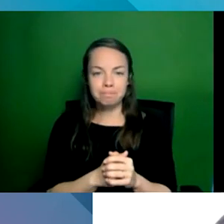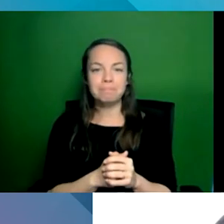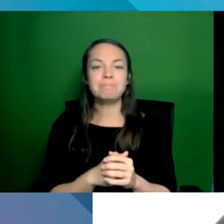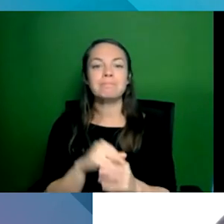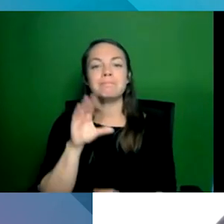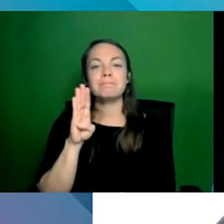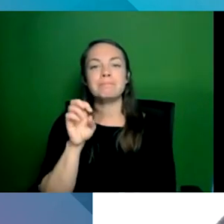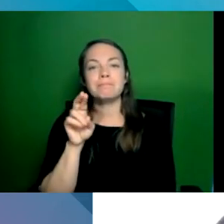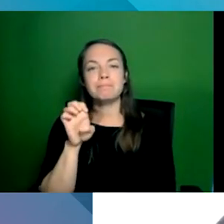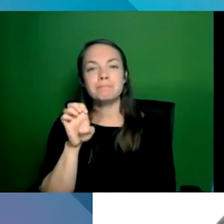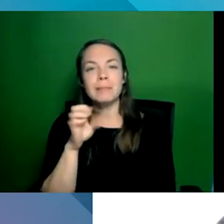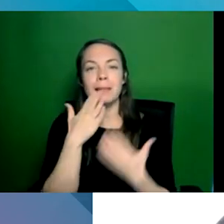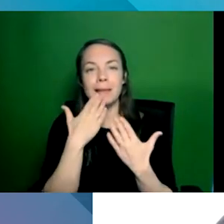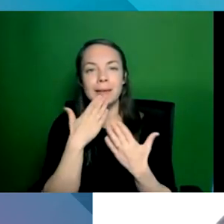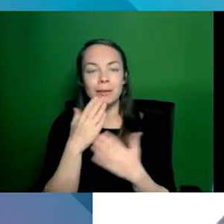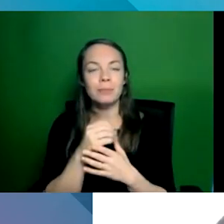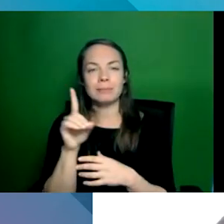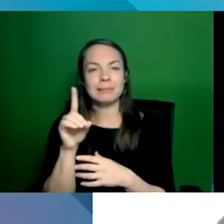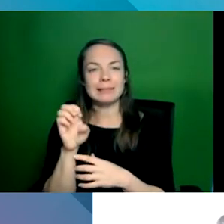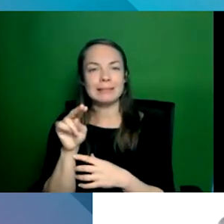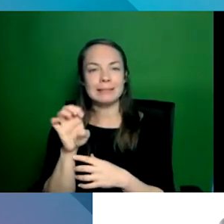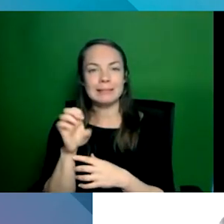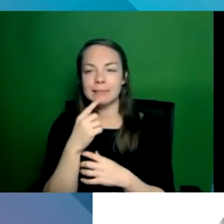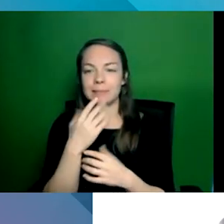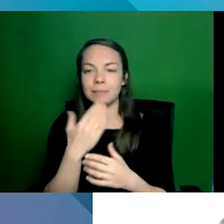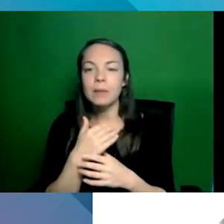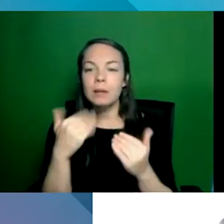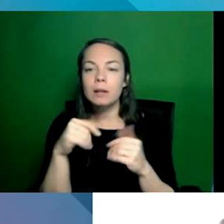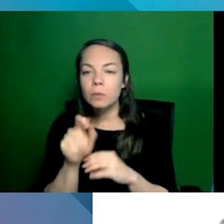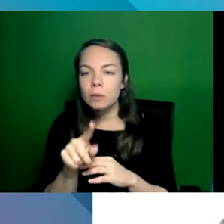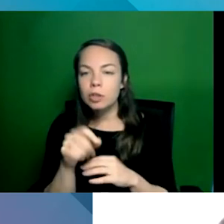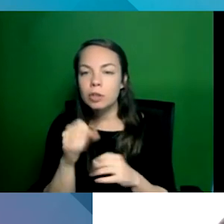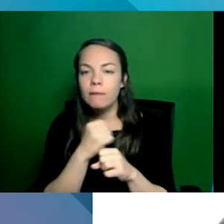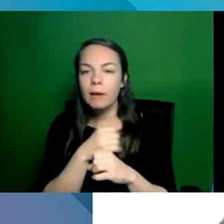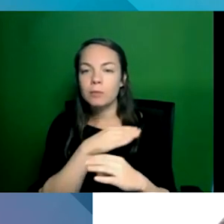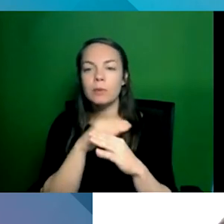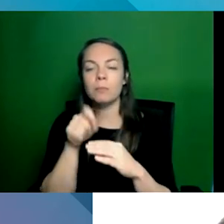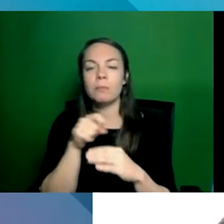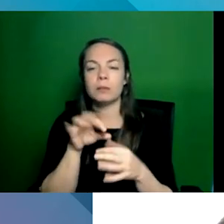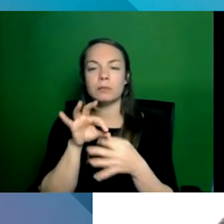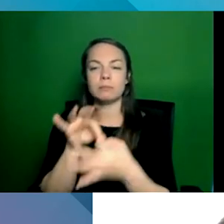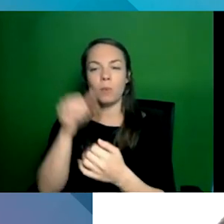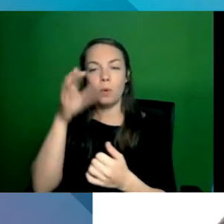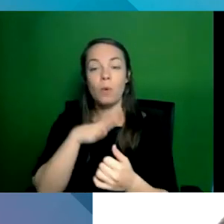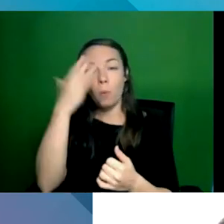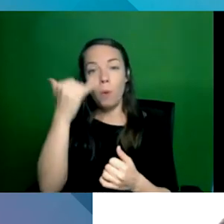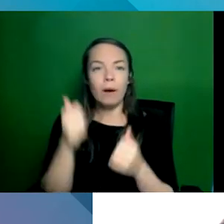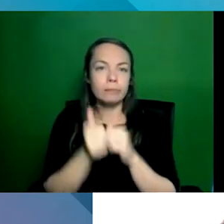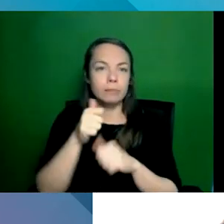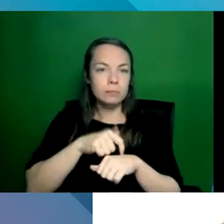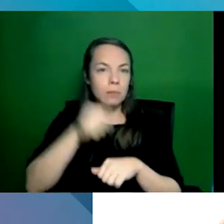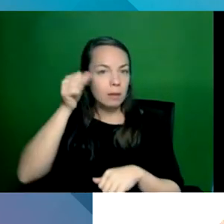to our next question. The next question is, violence prevention must address men because it is largely men who perpetrate this type